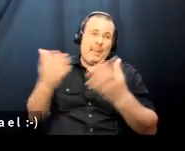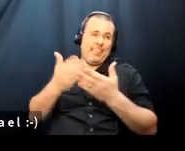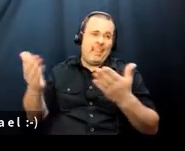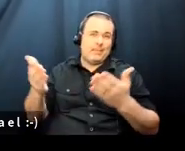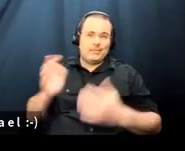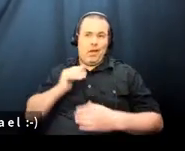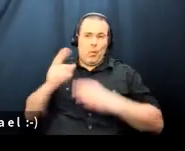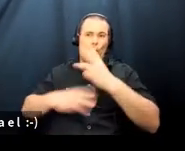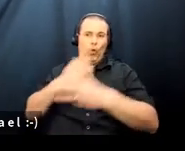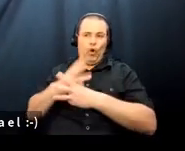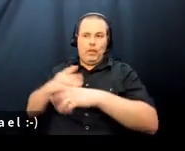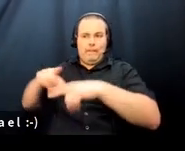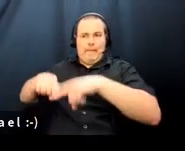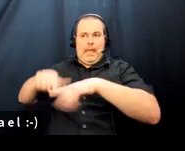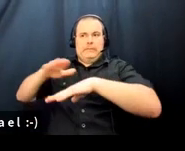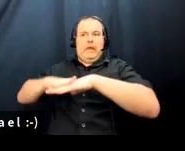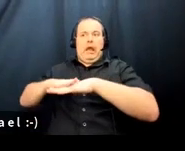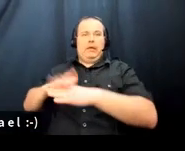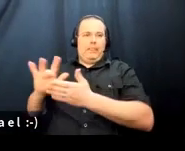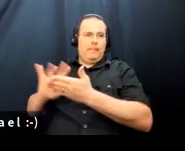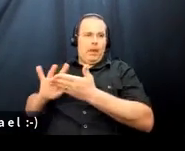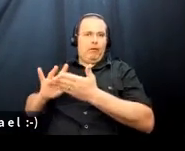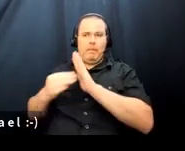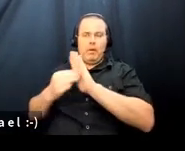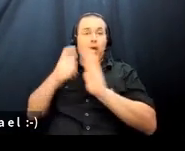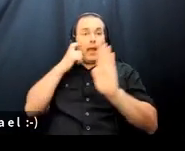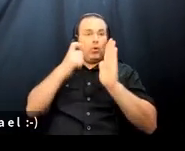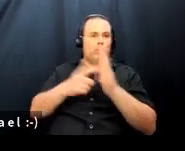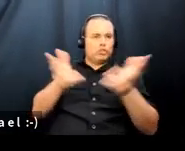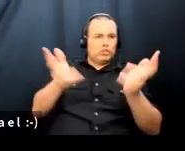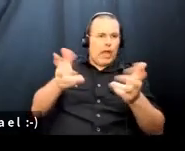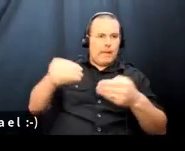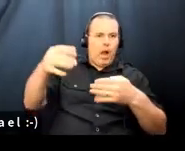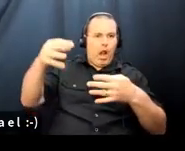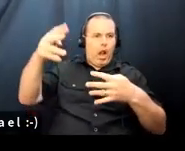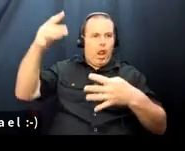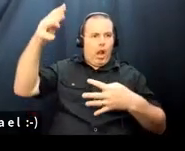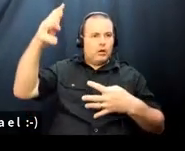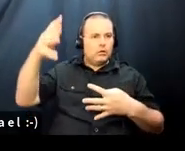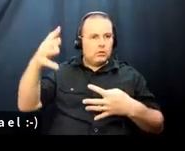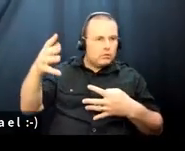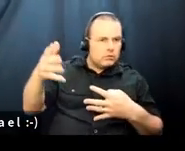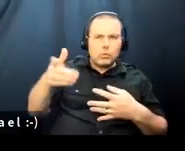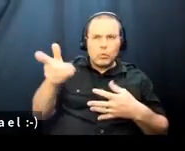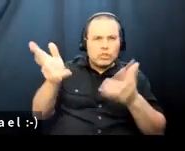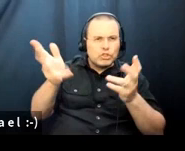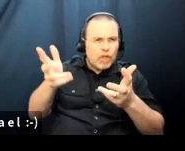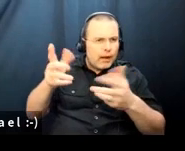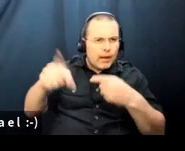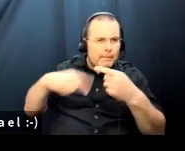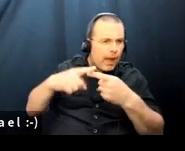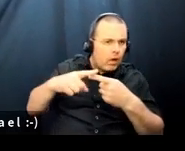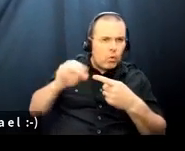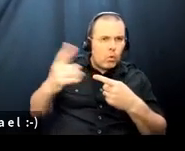the number of chats going up has gone up. Does anybody want to share what you're chatting about or ask